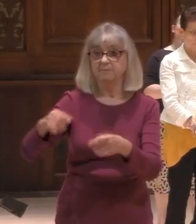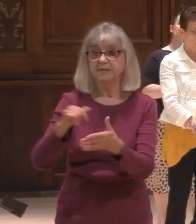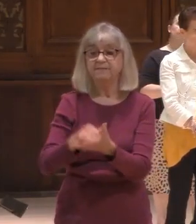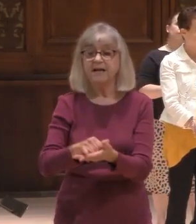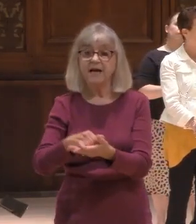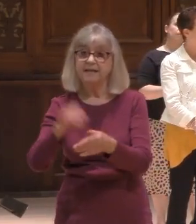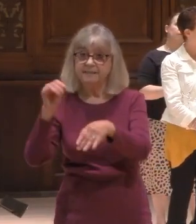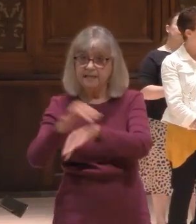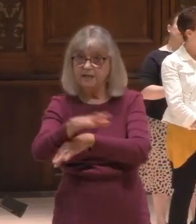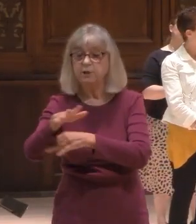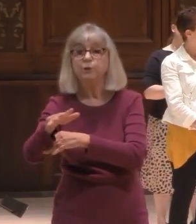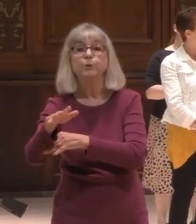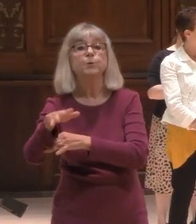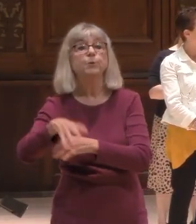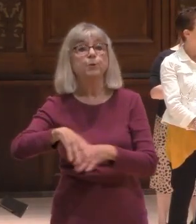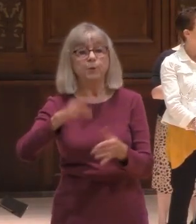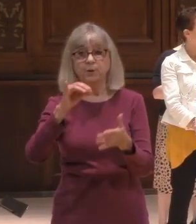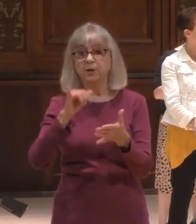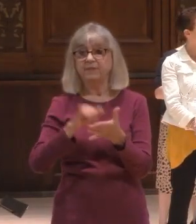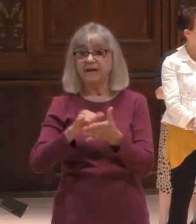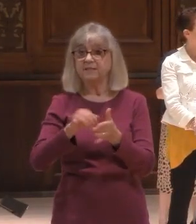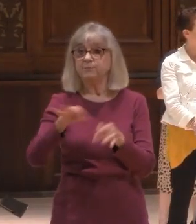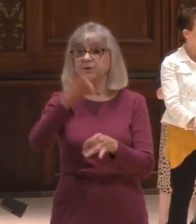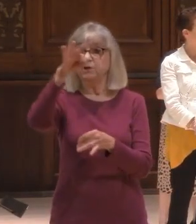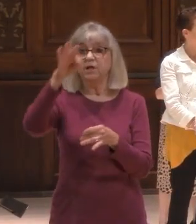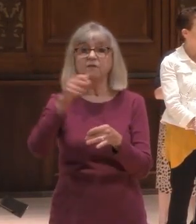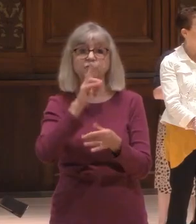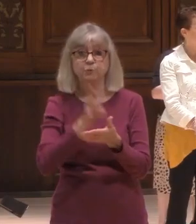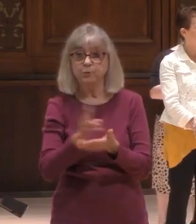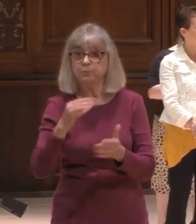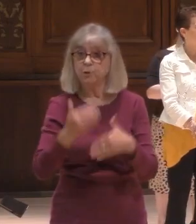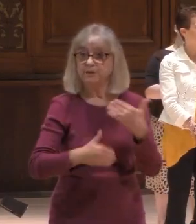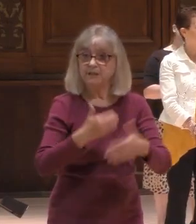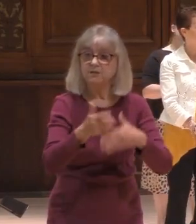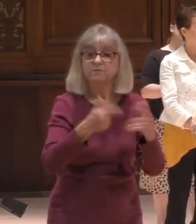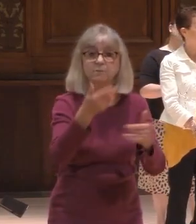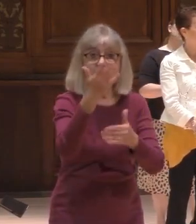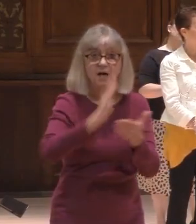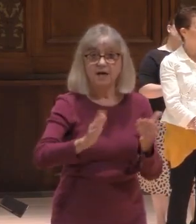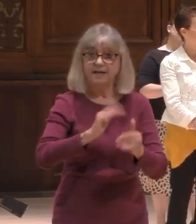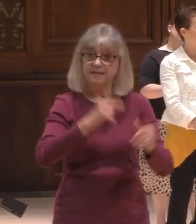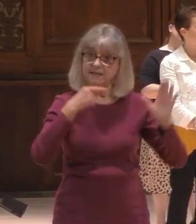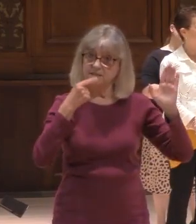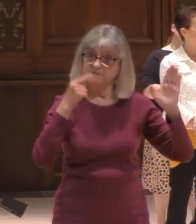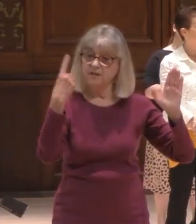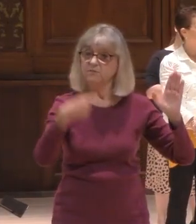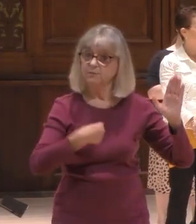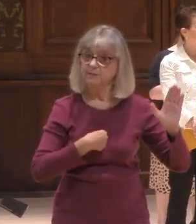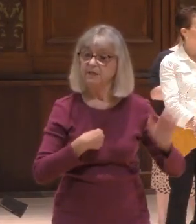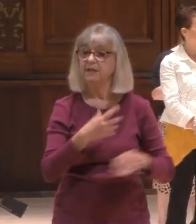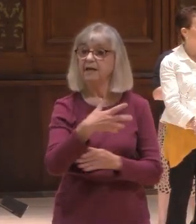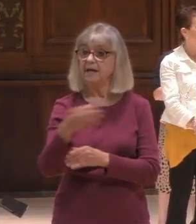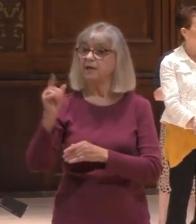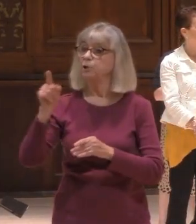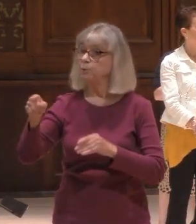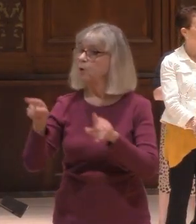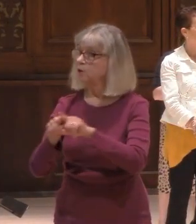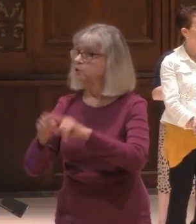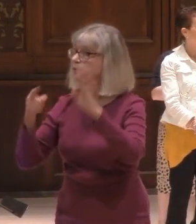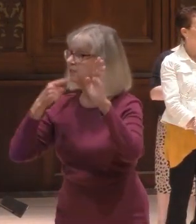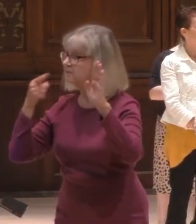God, the Spirit of truth that proceeds from God will testify of me. And you also